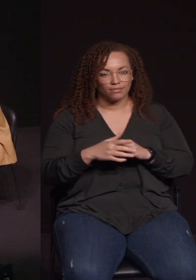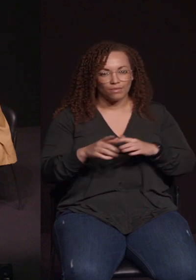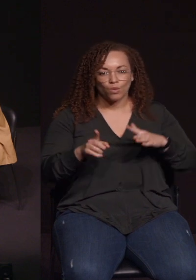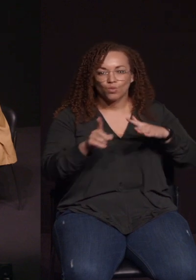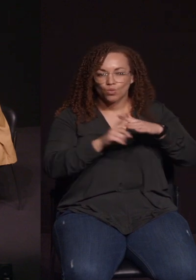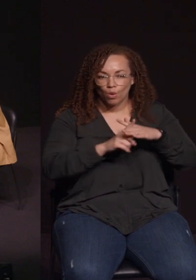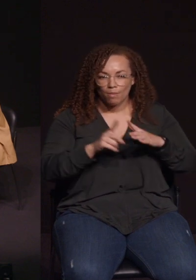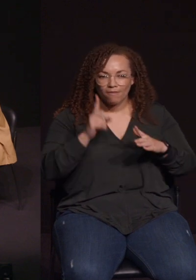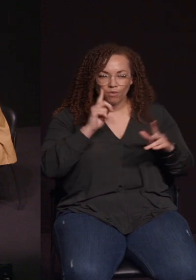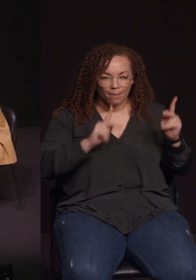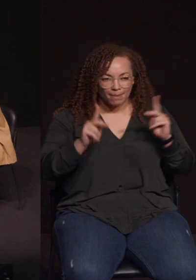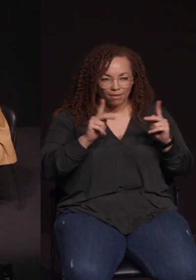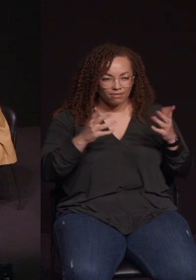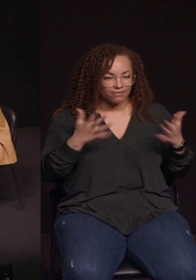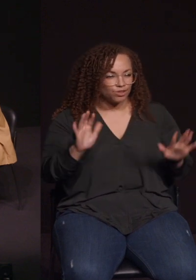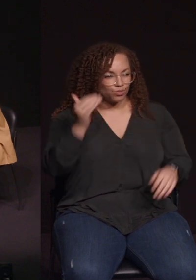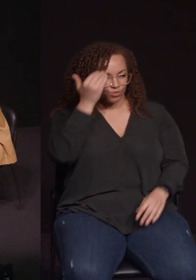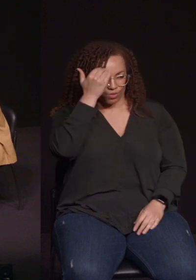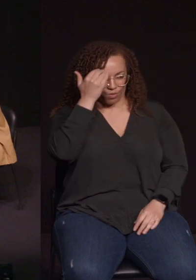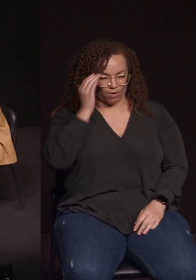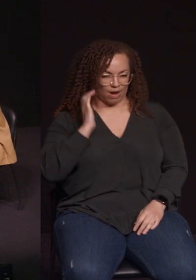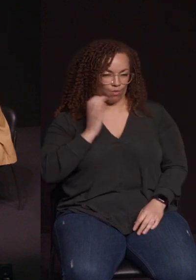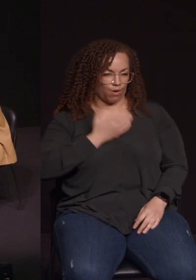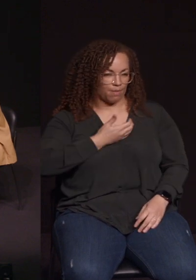know the pain that we go through.